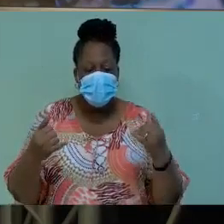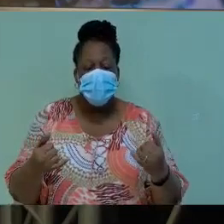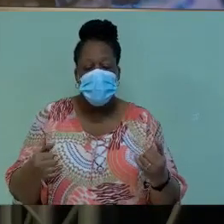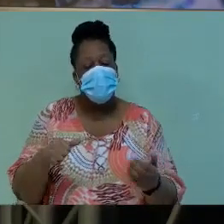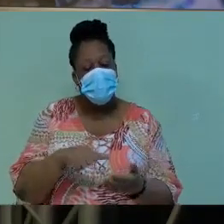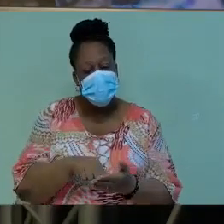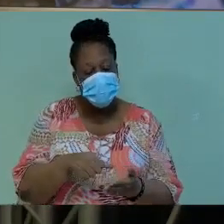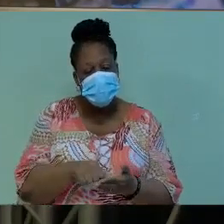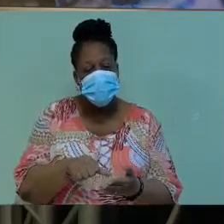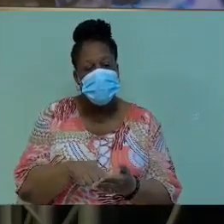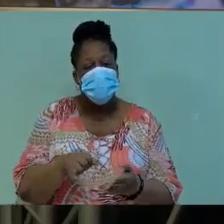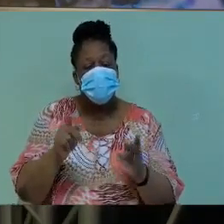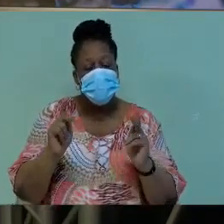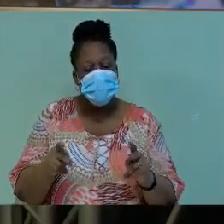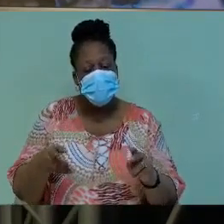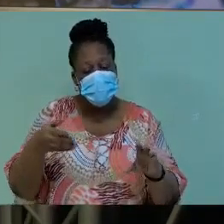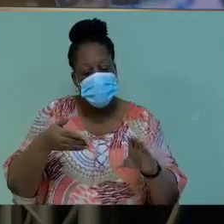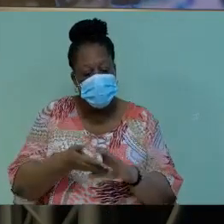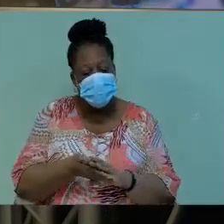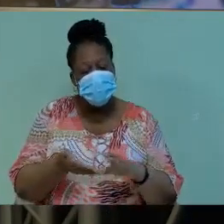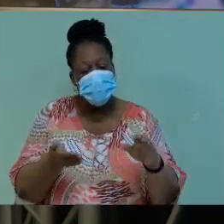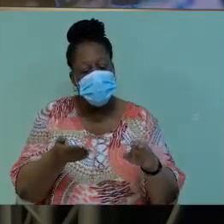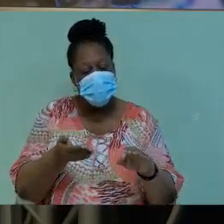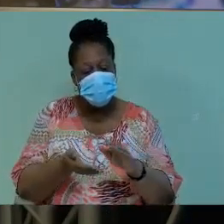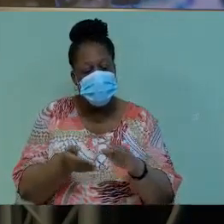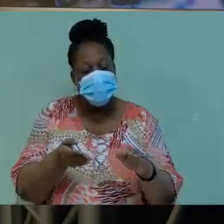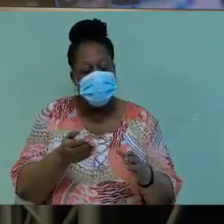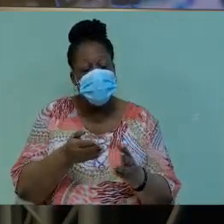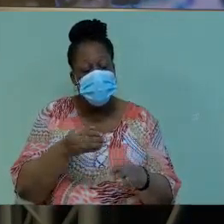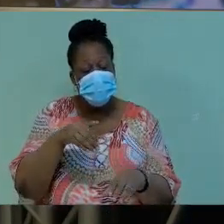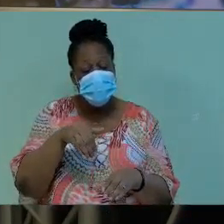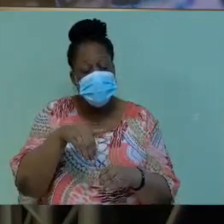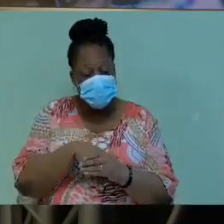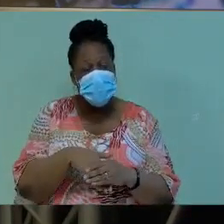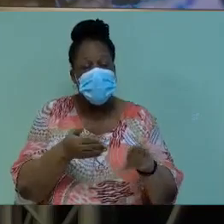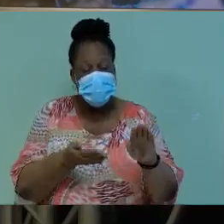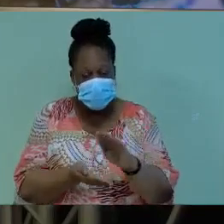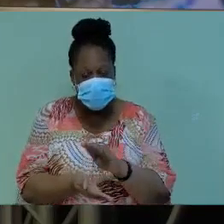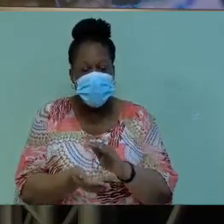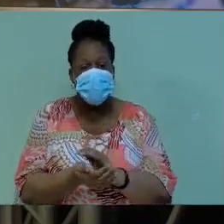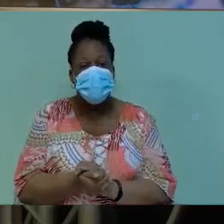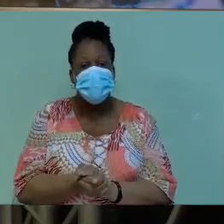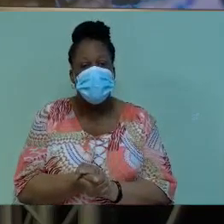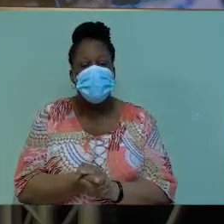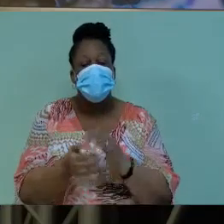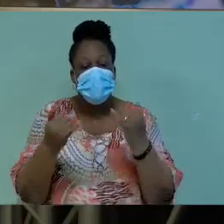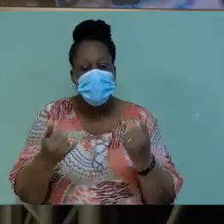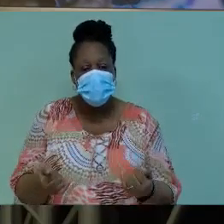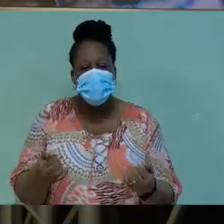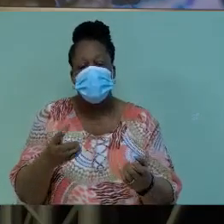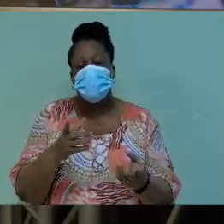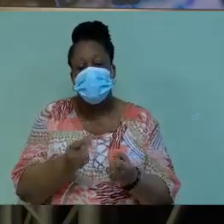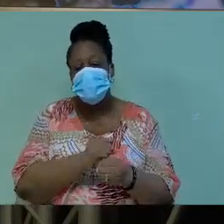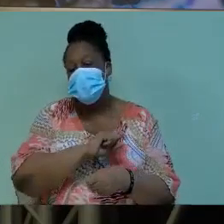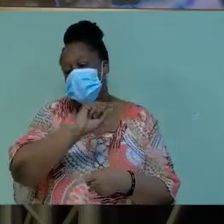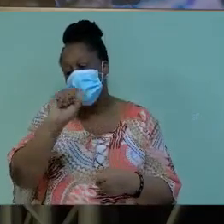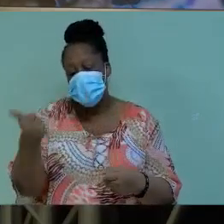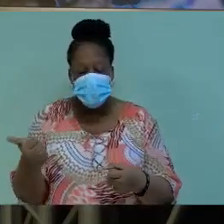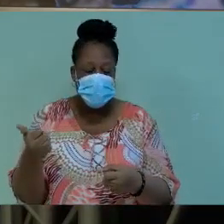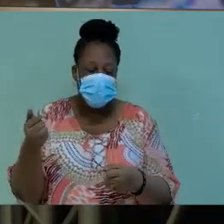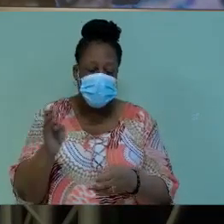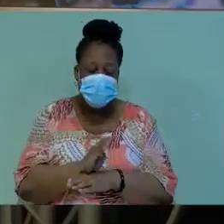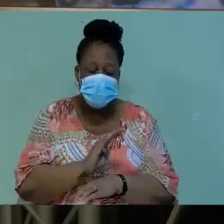weekly, directly through the banking system. We want now to bring online our treasury bill holders. But this other